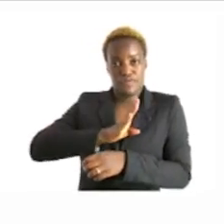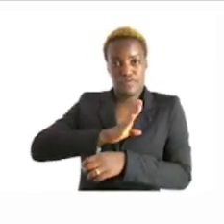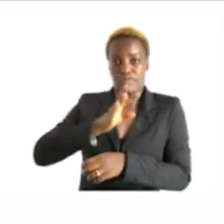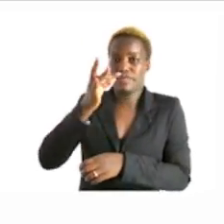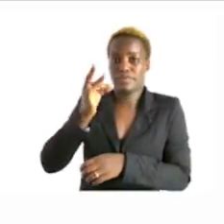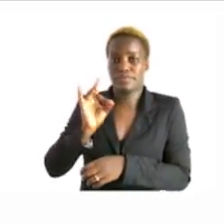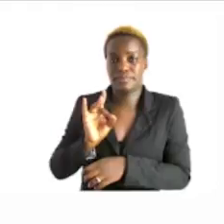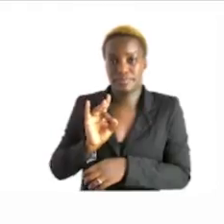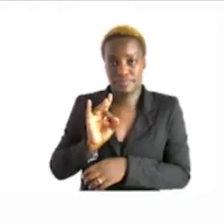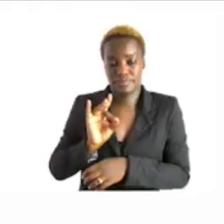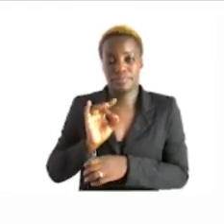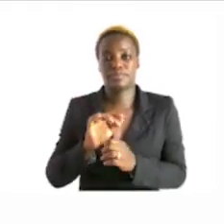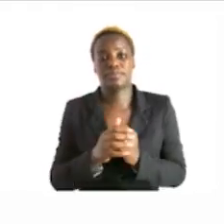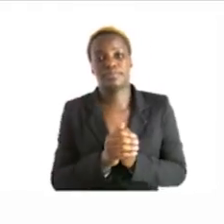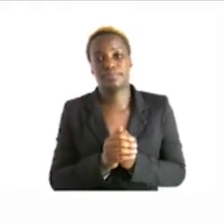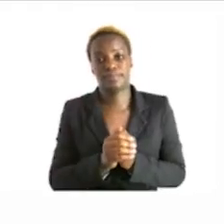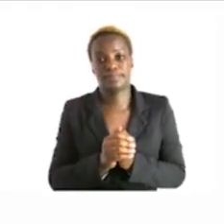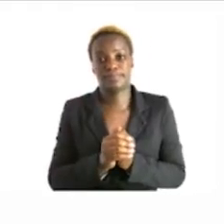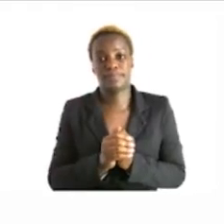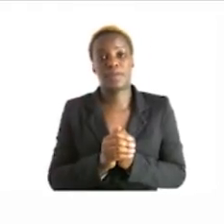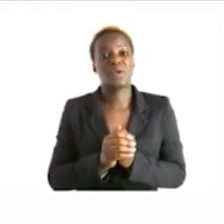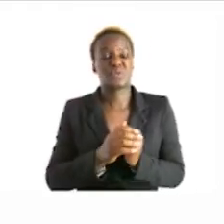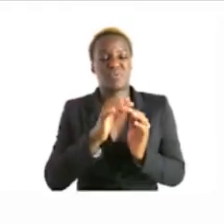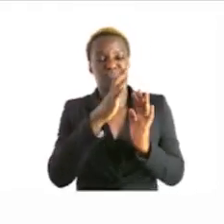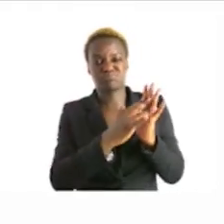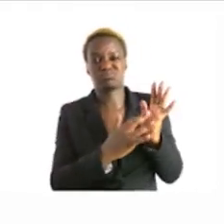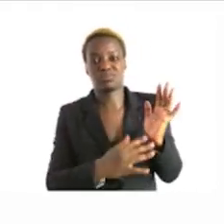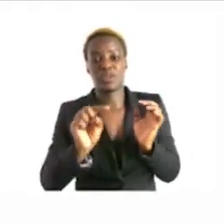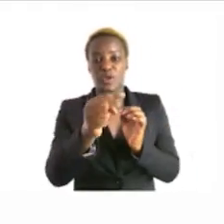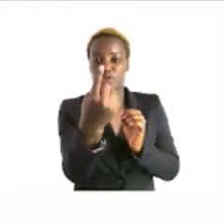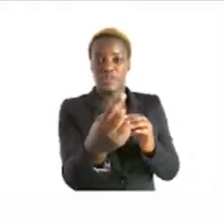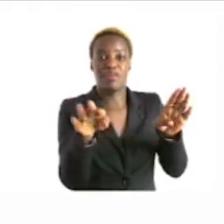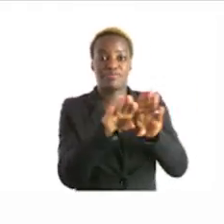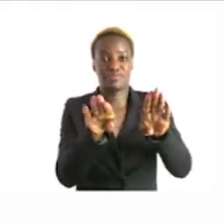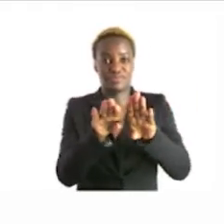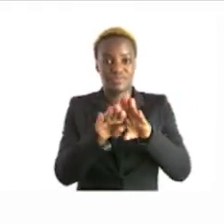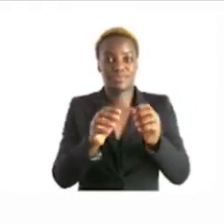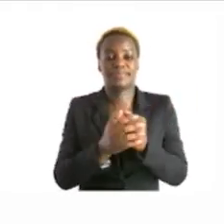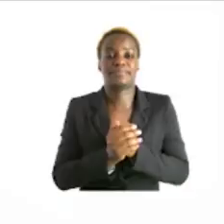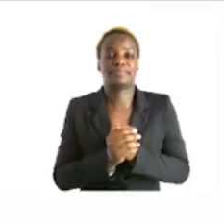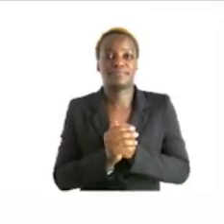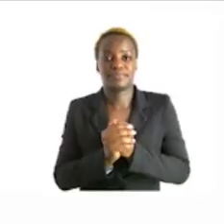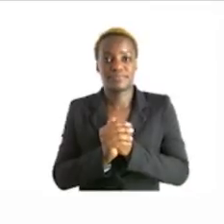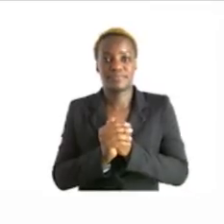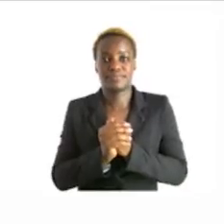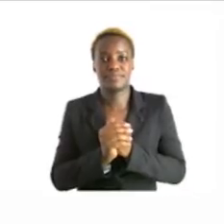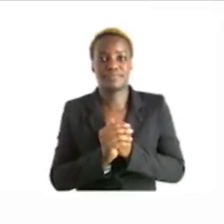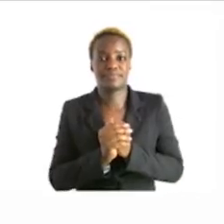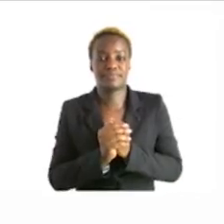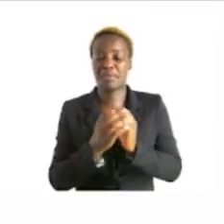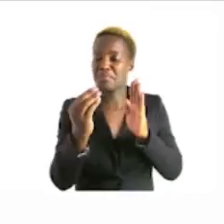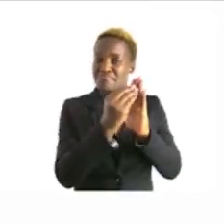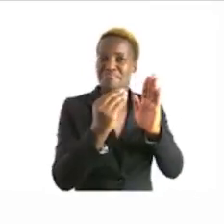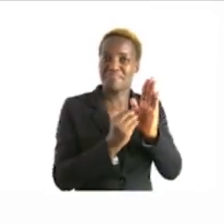beautiful 148 so the rest is up to you play with the numbers around by filling in all the missing